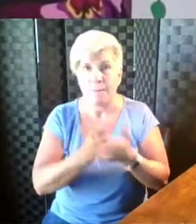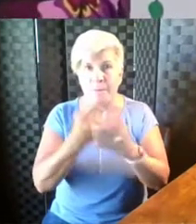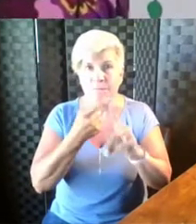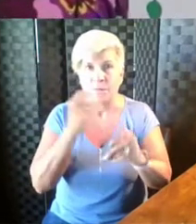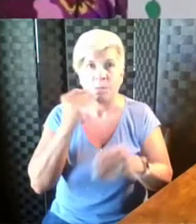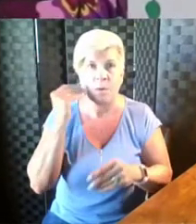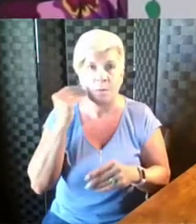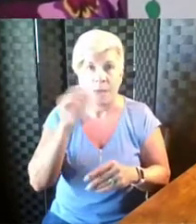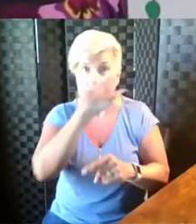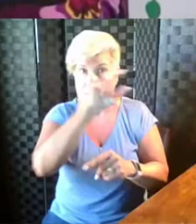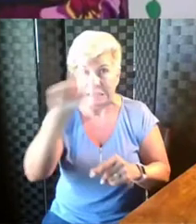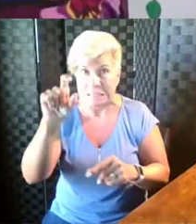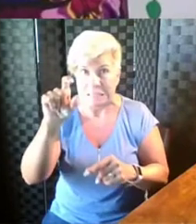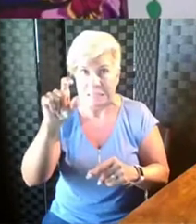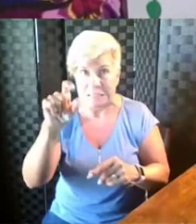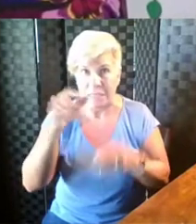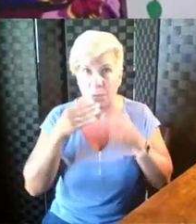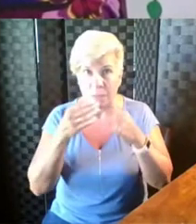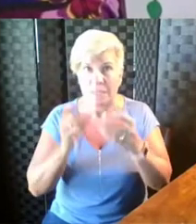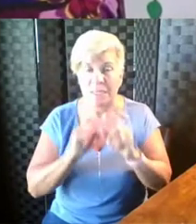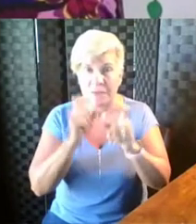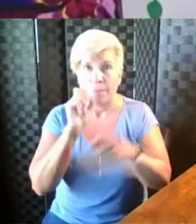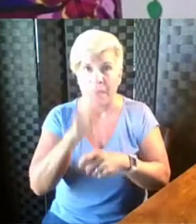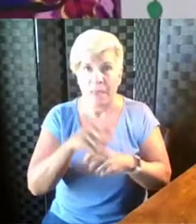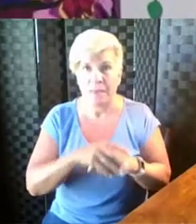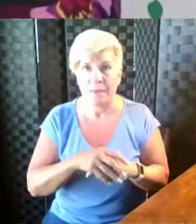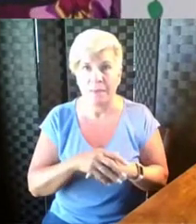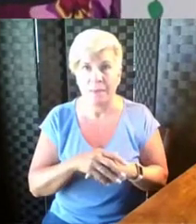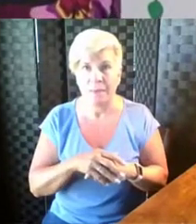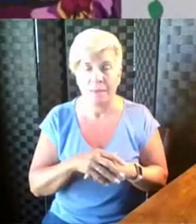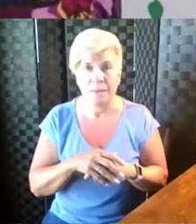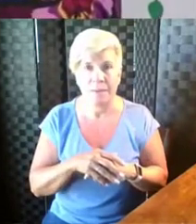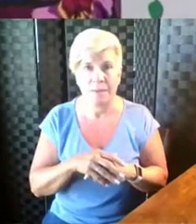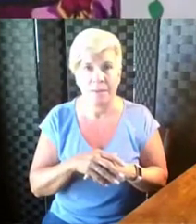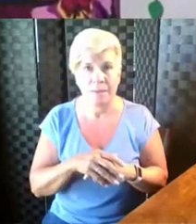see another section heading, a way to give back.